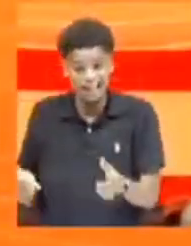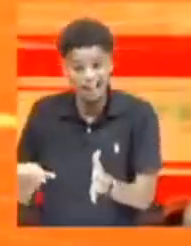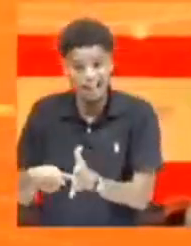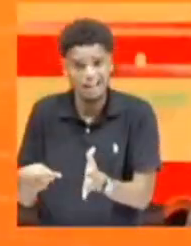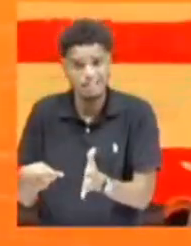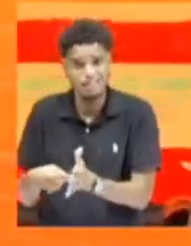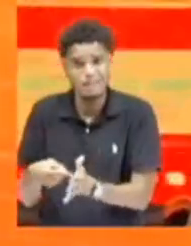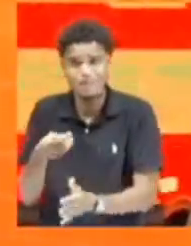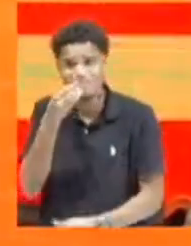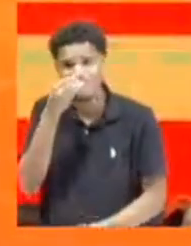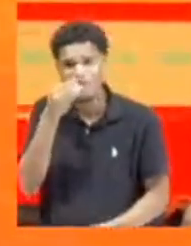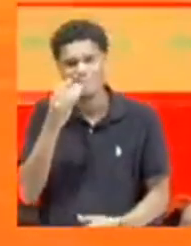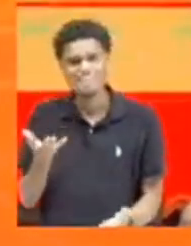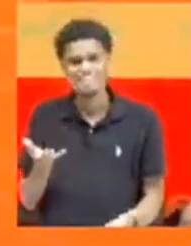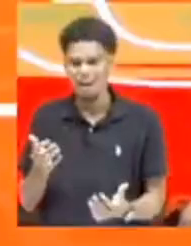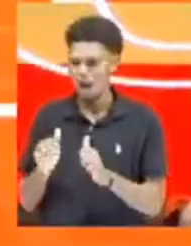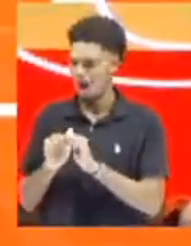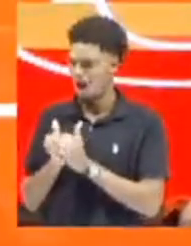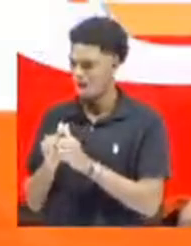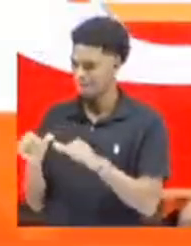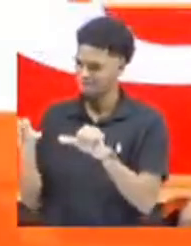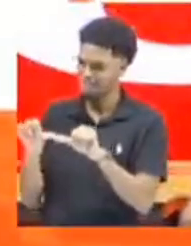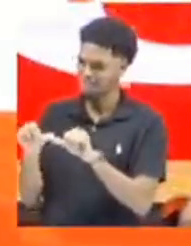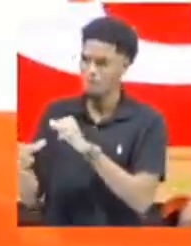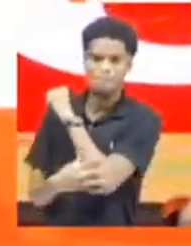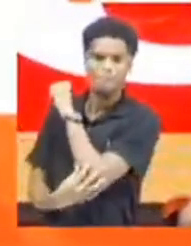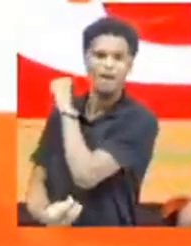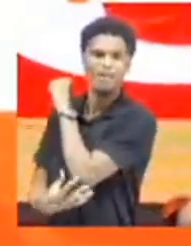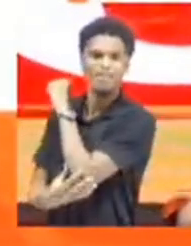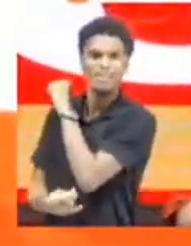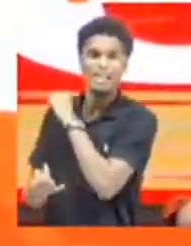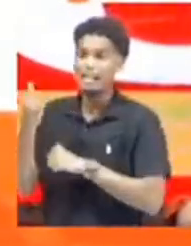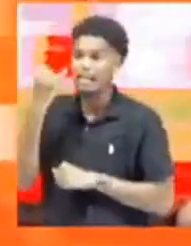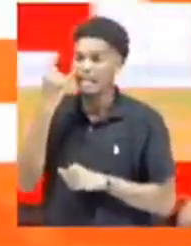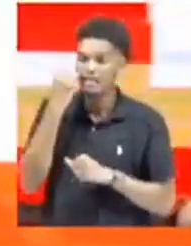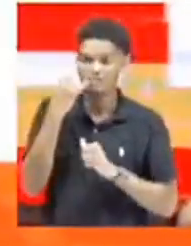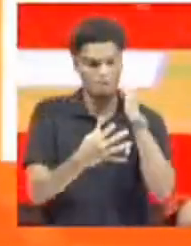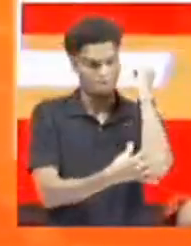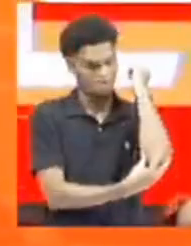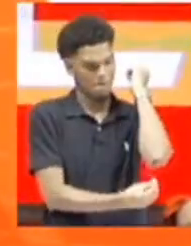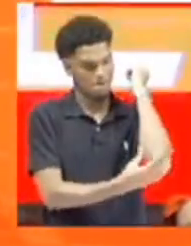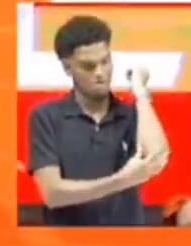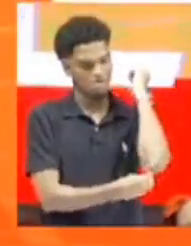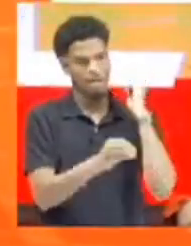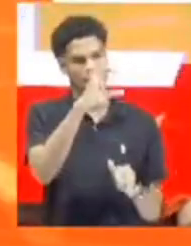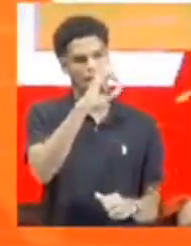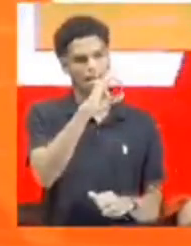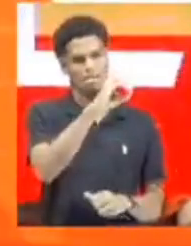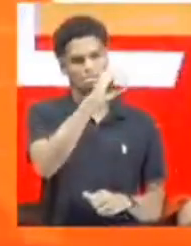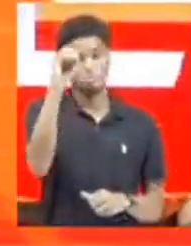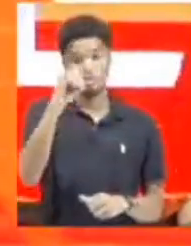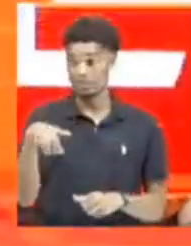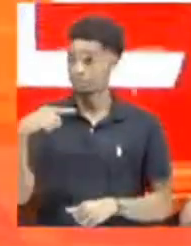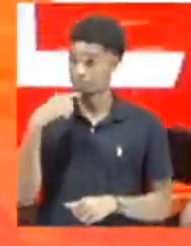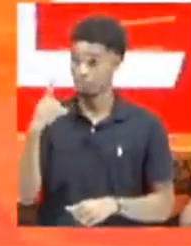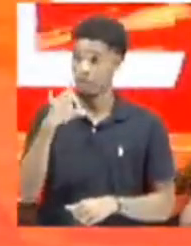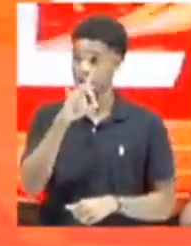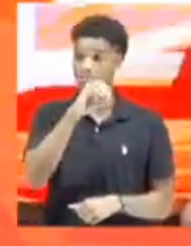poverty if poverty is 8%? They say but people who can't buy food